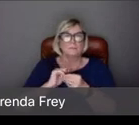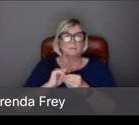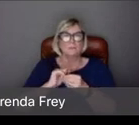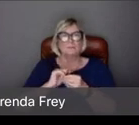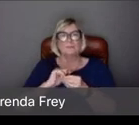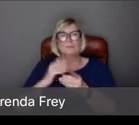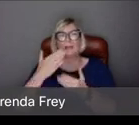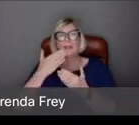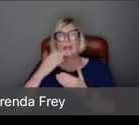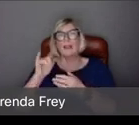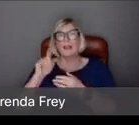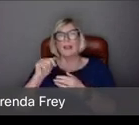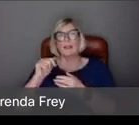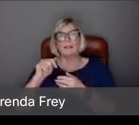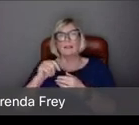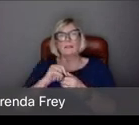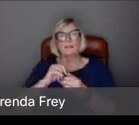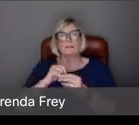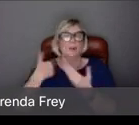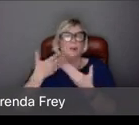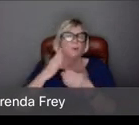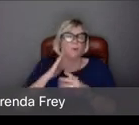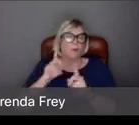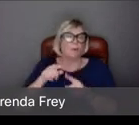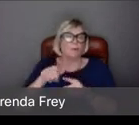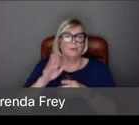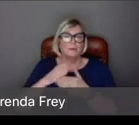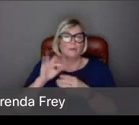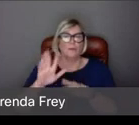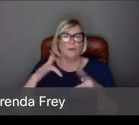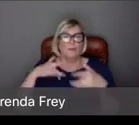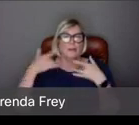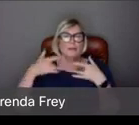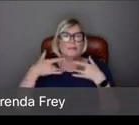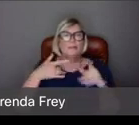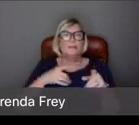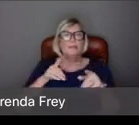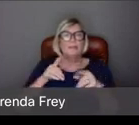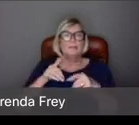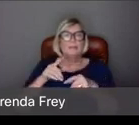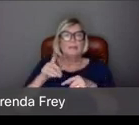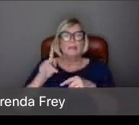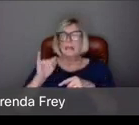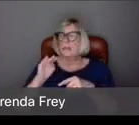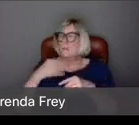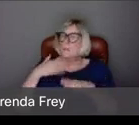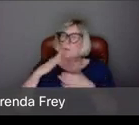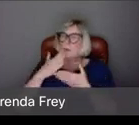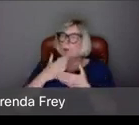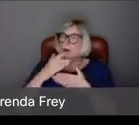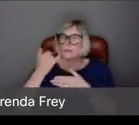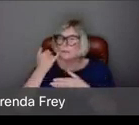Thanks, Lila. I'll probably be promoting some of your events. Yeah. And we'll just pause right here just in case anyone has any last